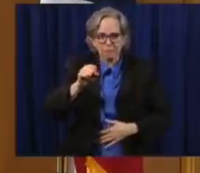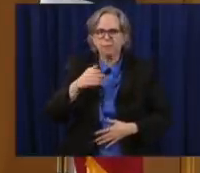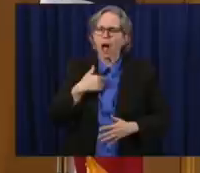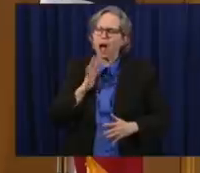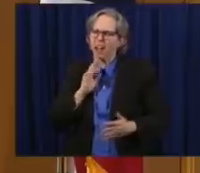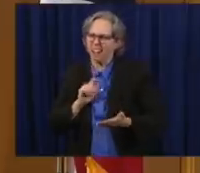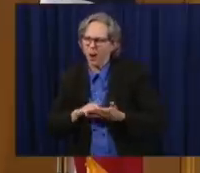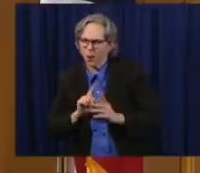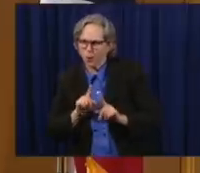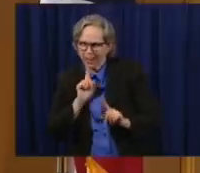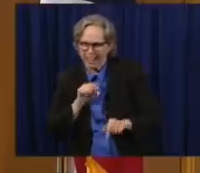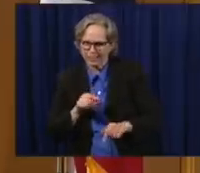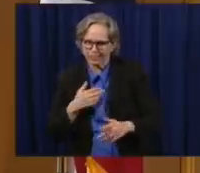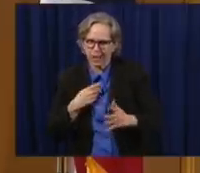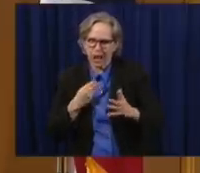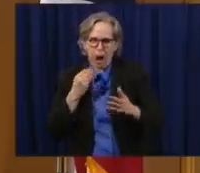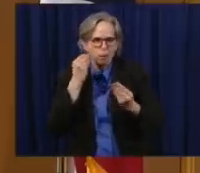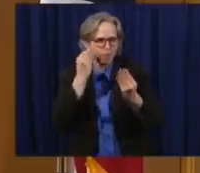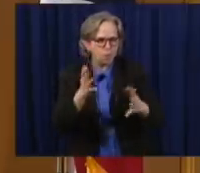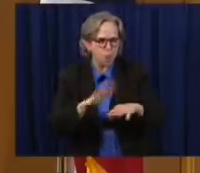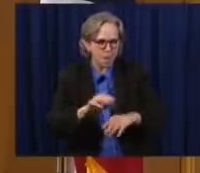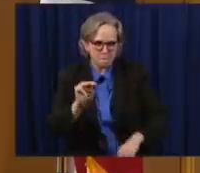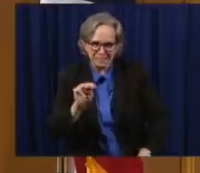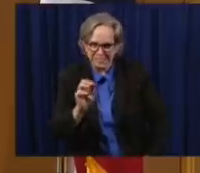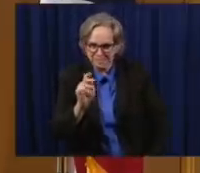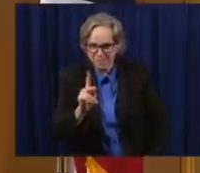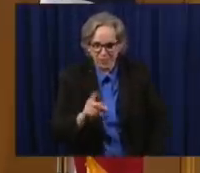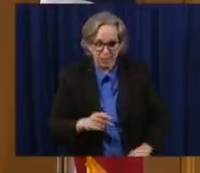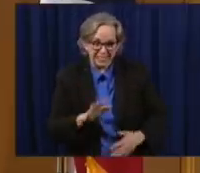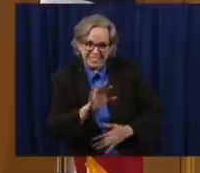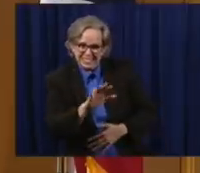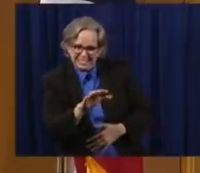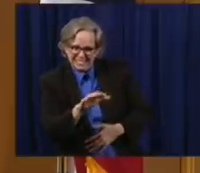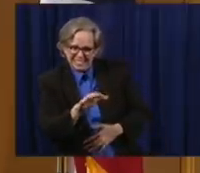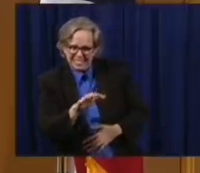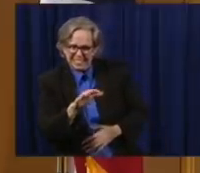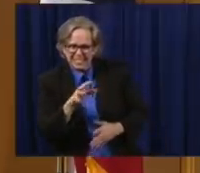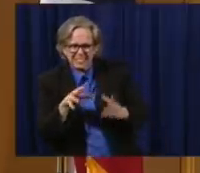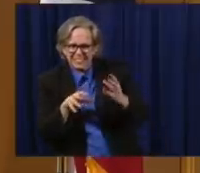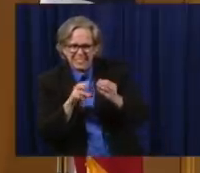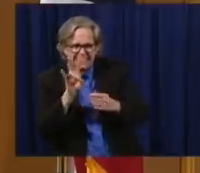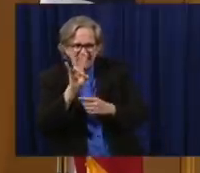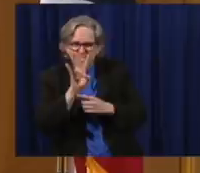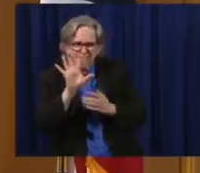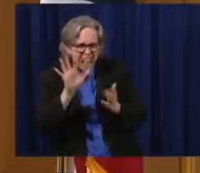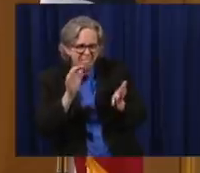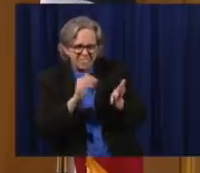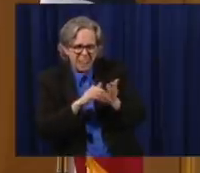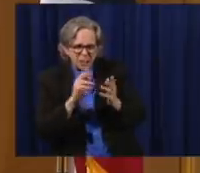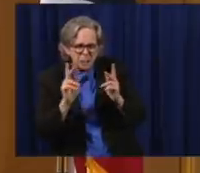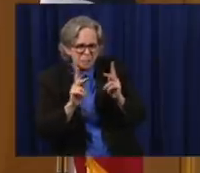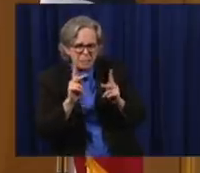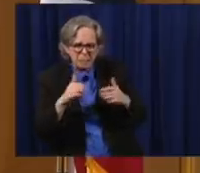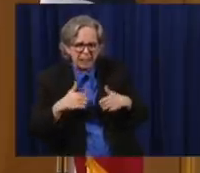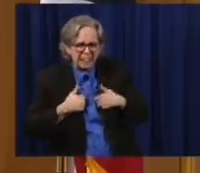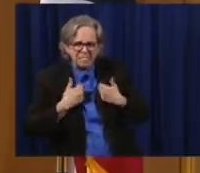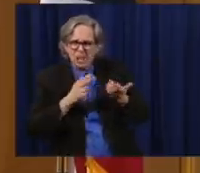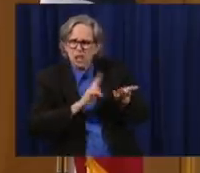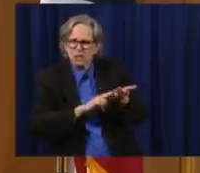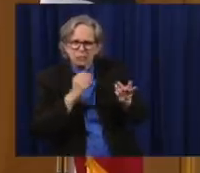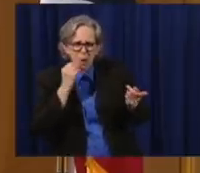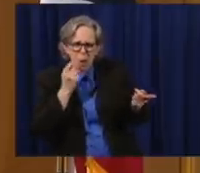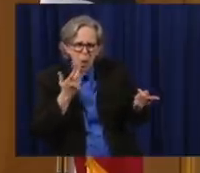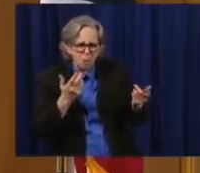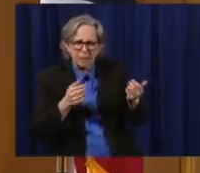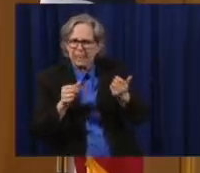Monday. Okay, quick follow. With 75,000 people in nursing homes and assisted living facilities, how does